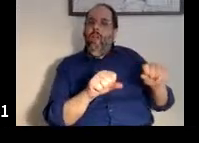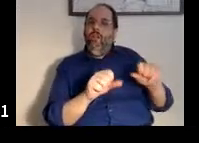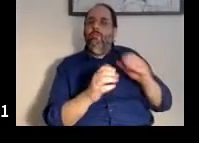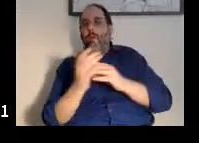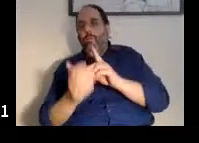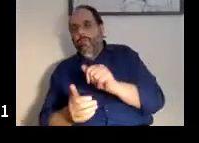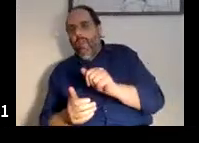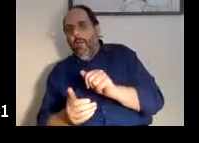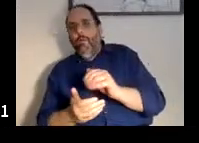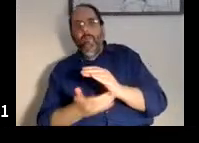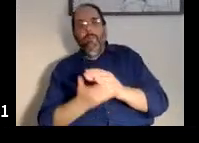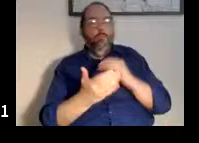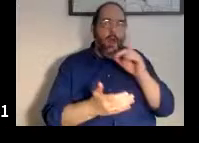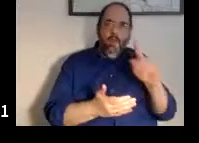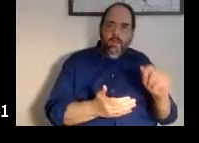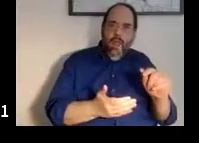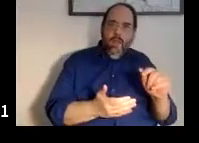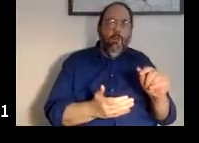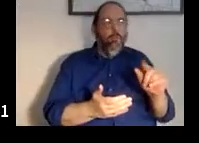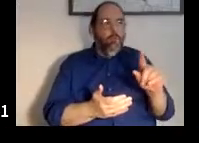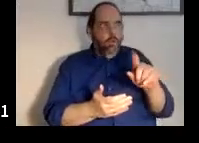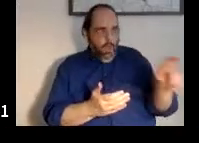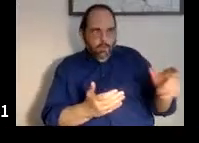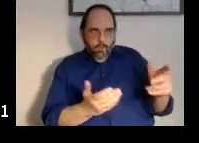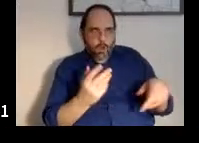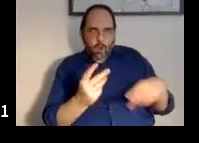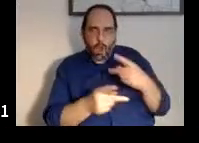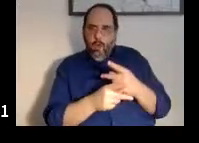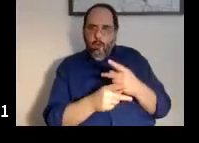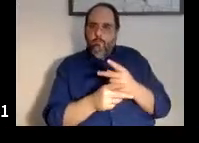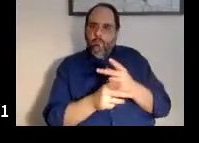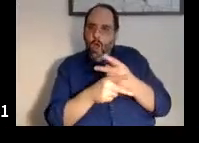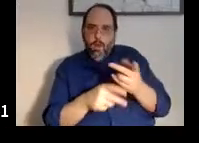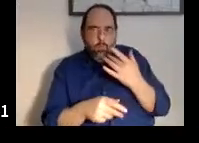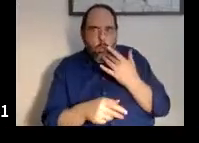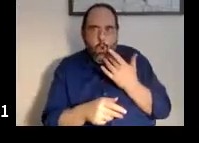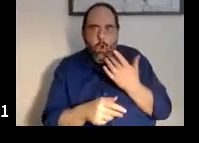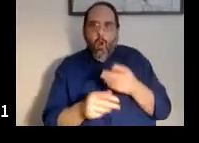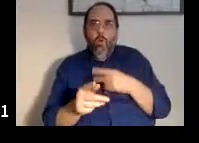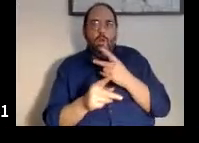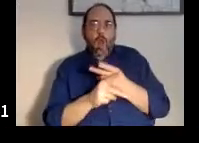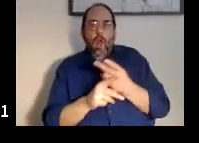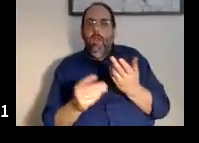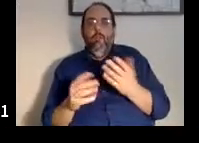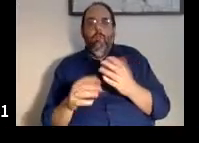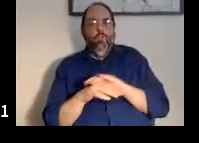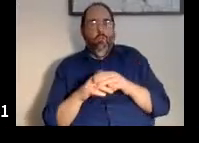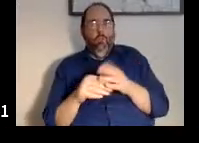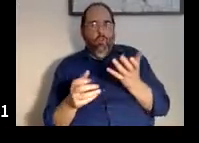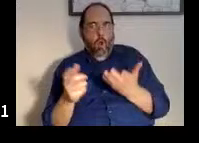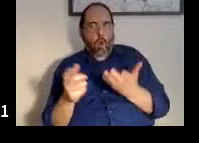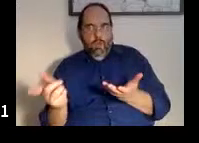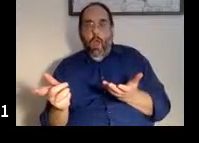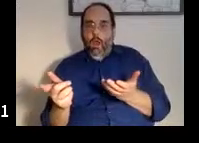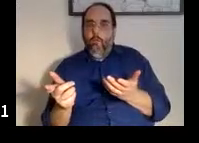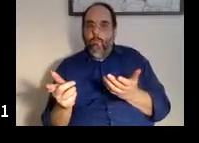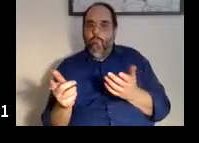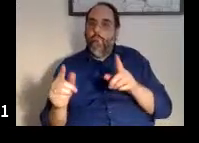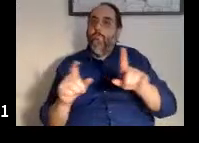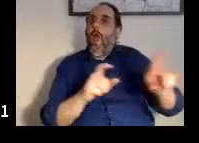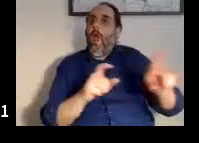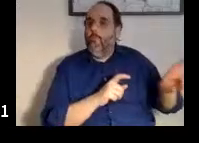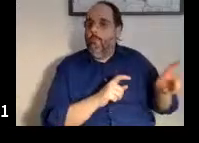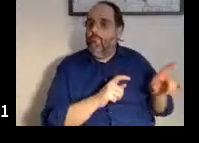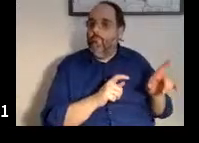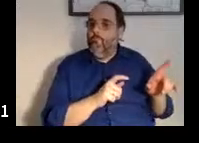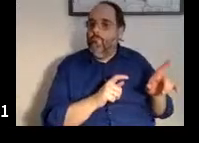in on what type of products you're going to put in the play area and what type of surface material is going to be there and how best to be inclusive